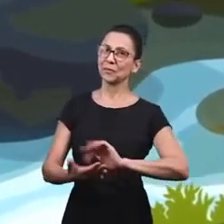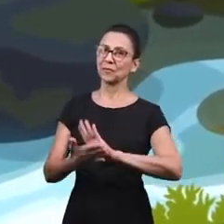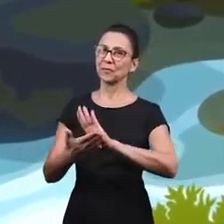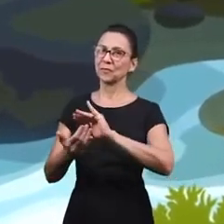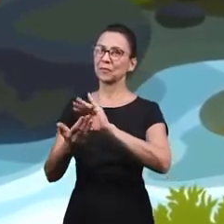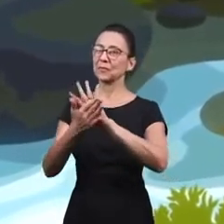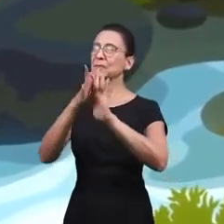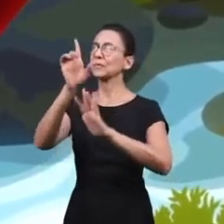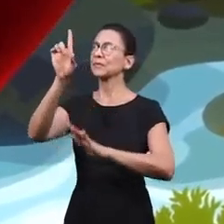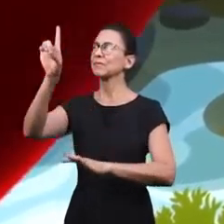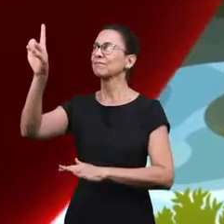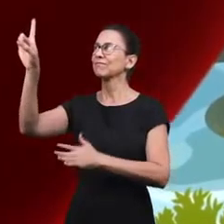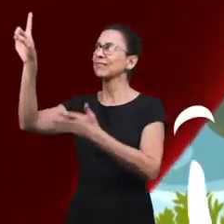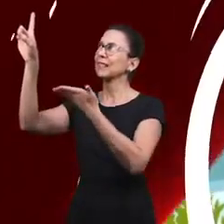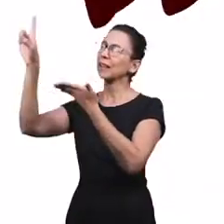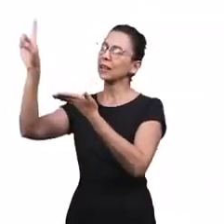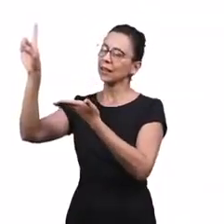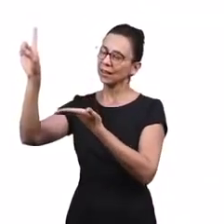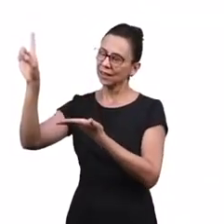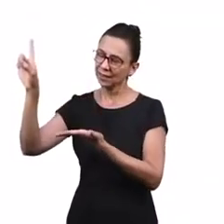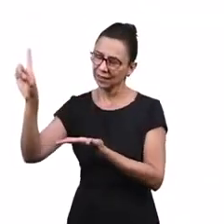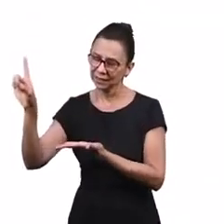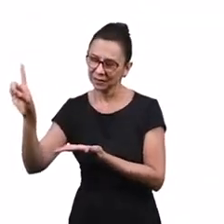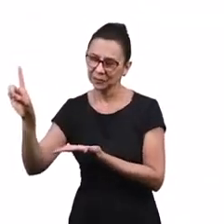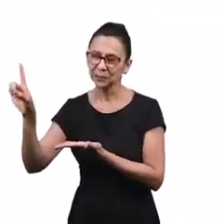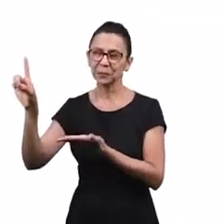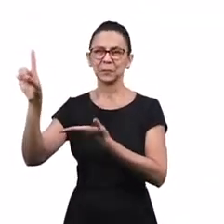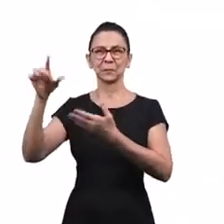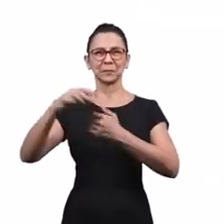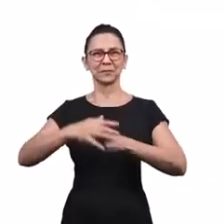For the praise of God.